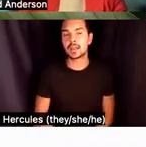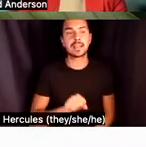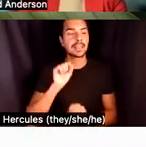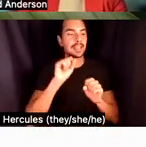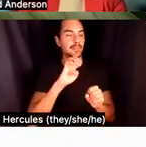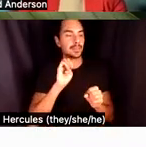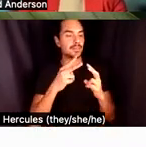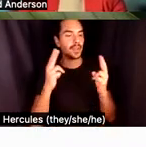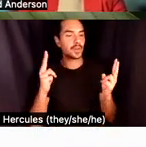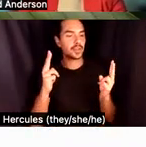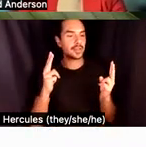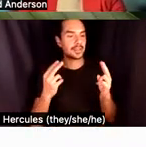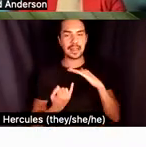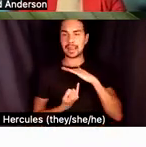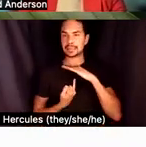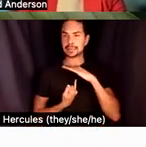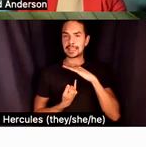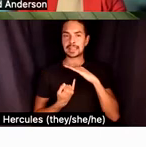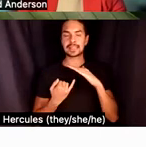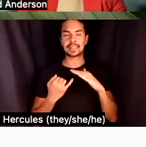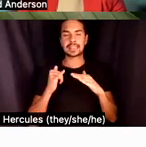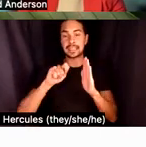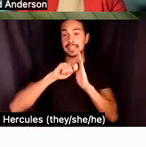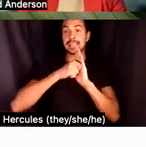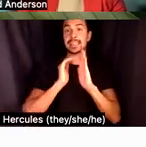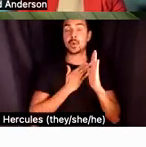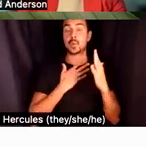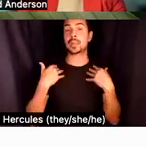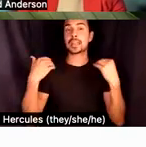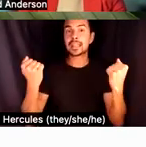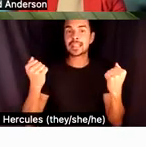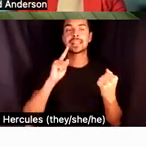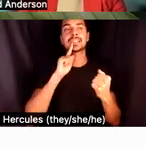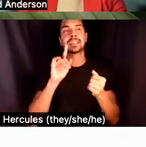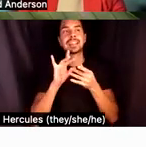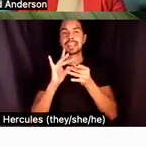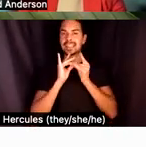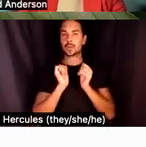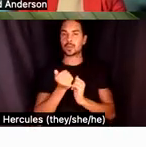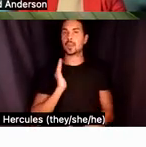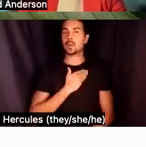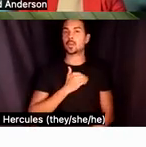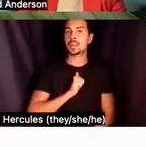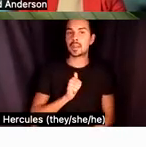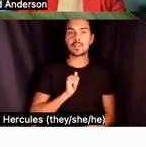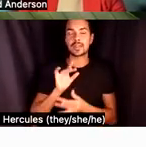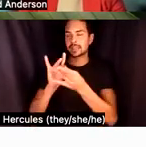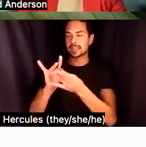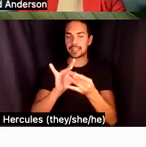very isolating. And so that the key to our healing is also connecting with ourselves and connecting with one another.